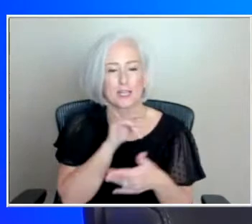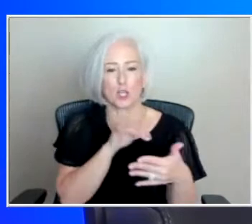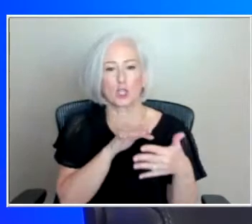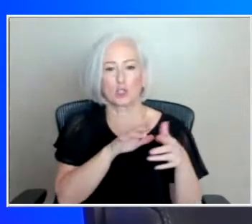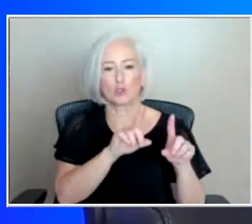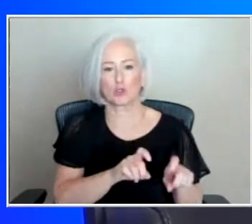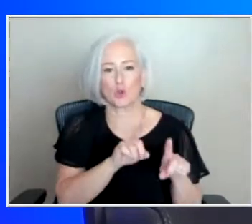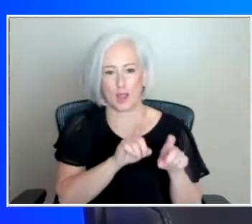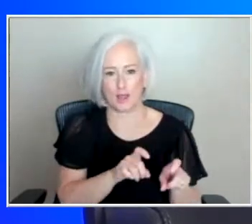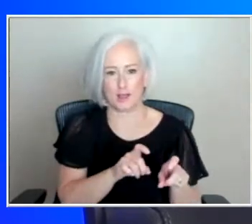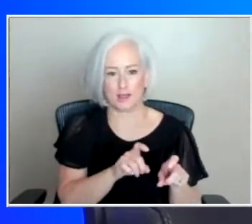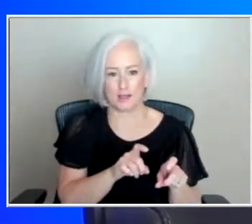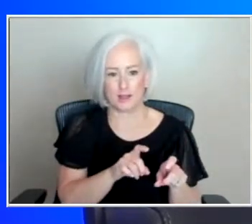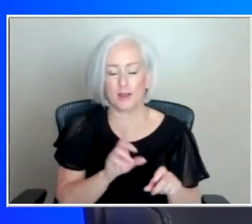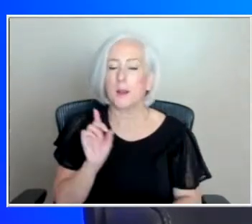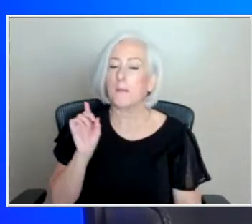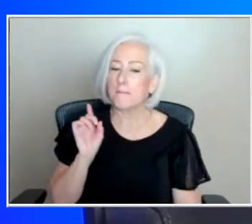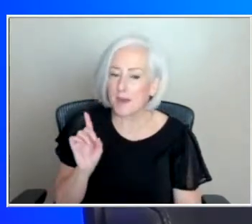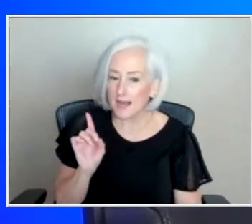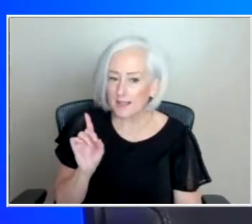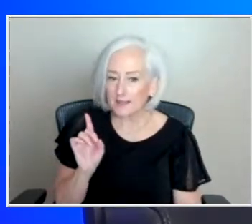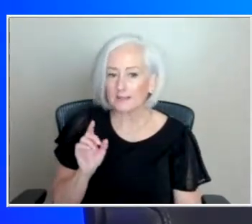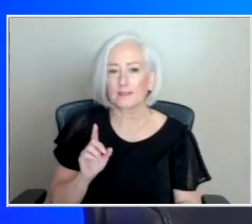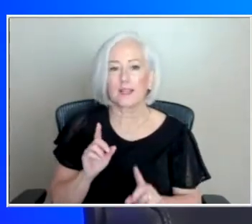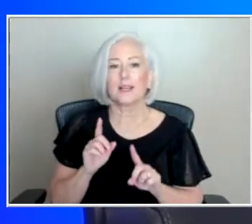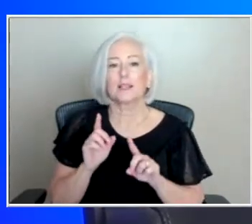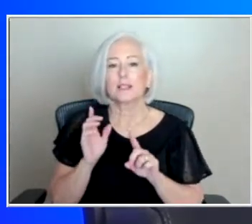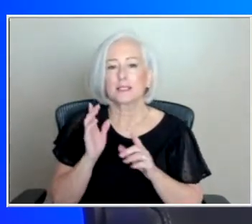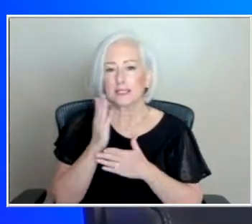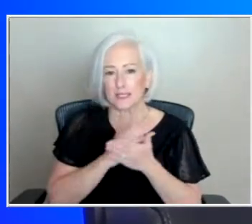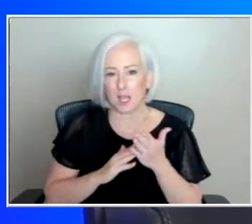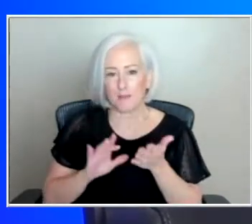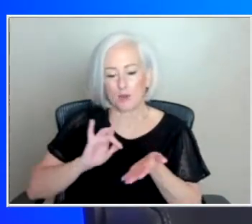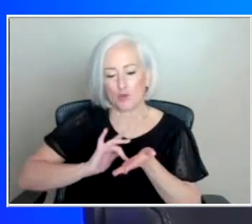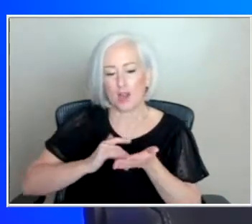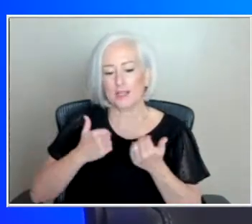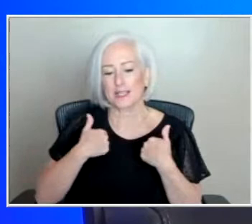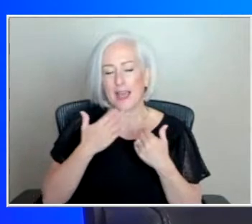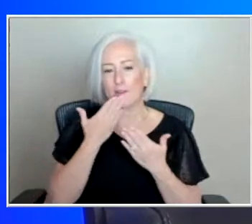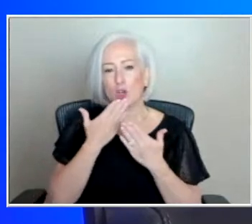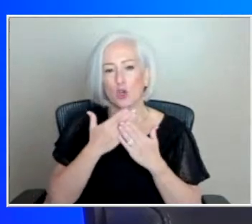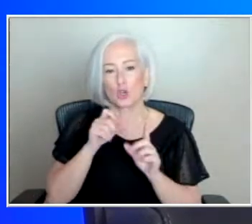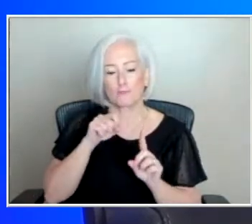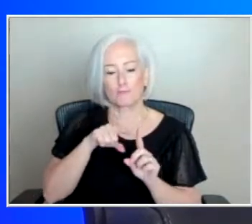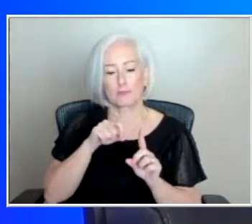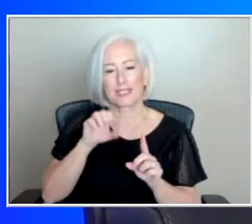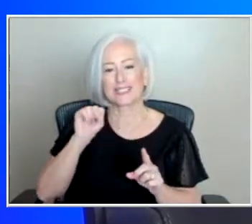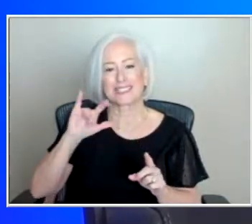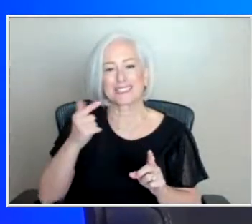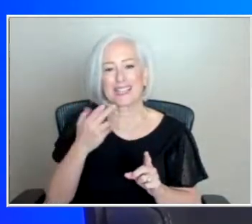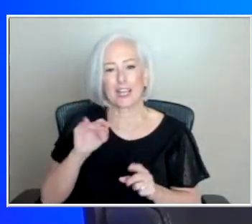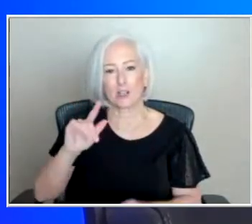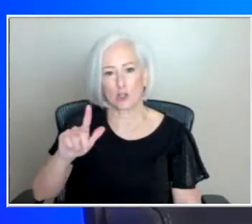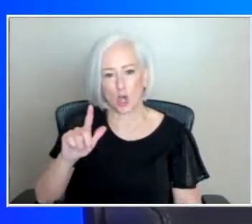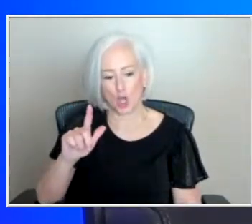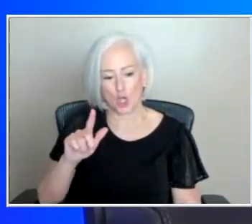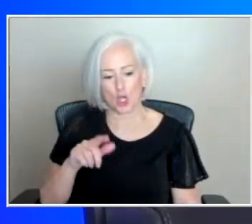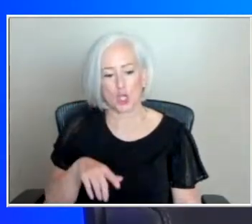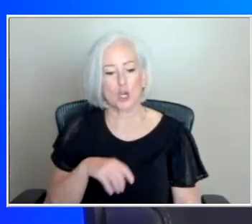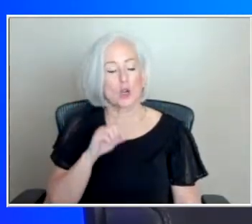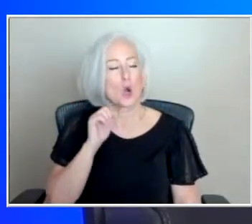There are, however, some drugs with very good signal, and or however the patient is on a trial and